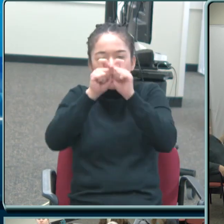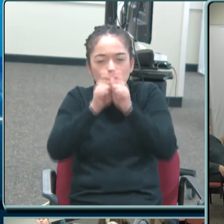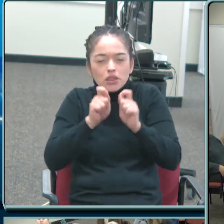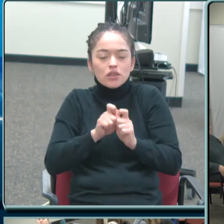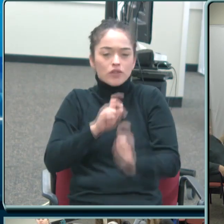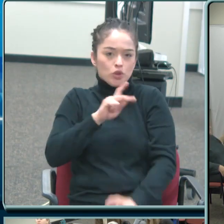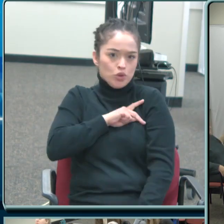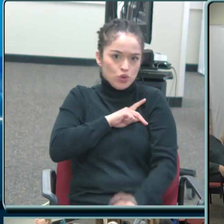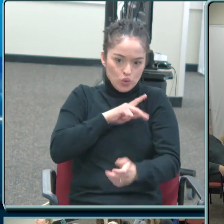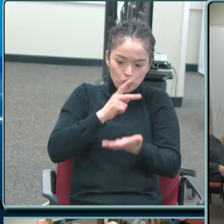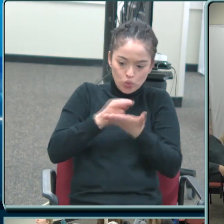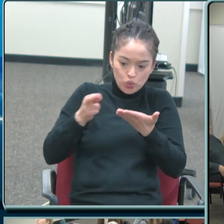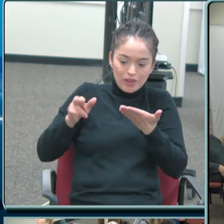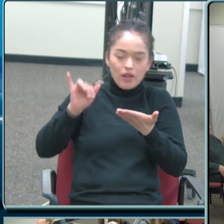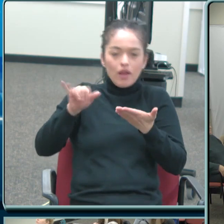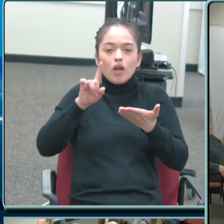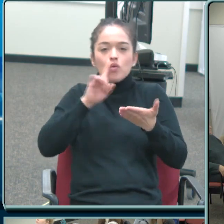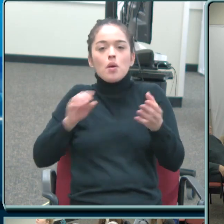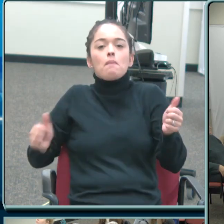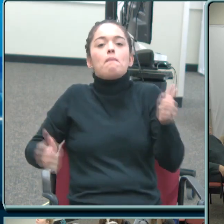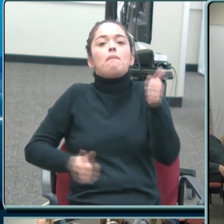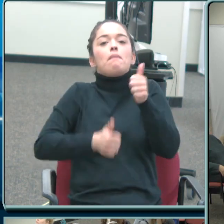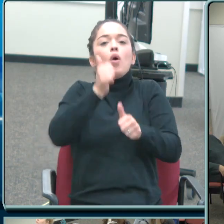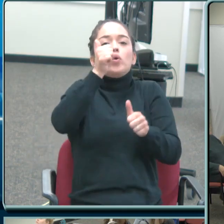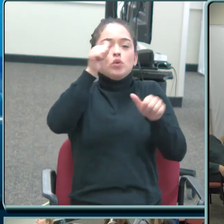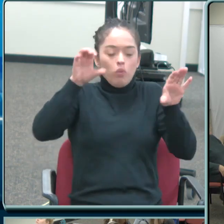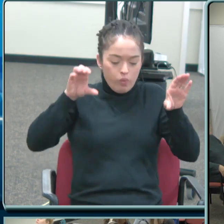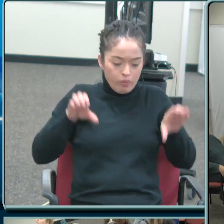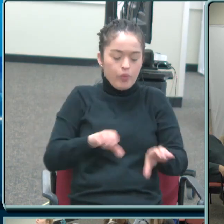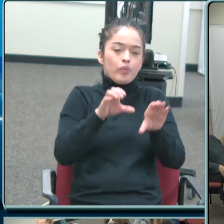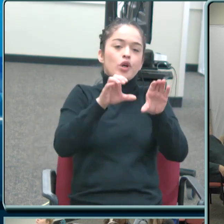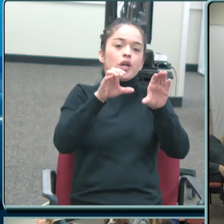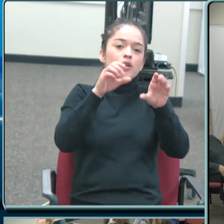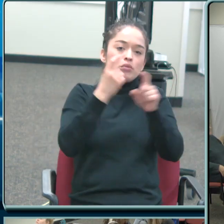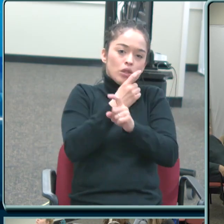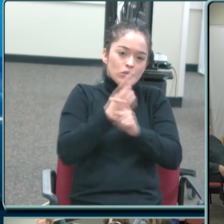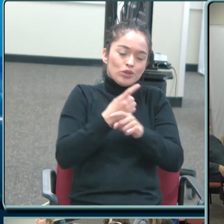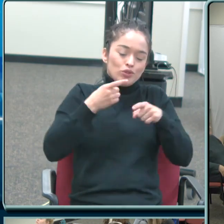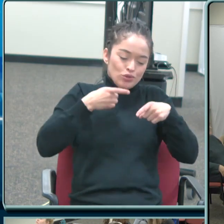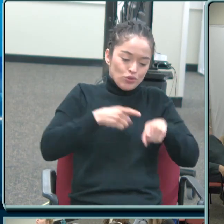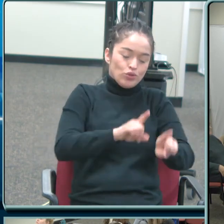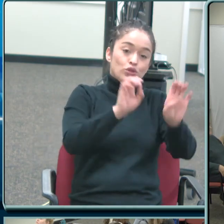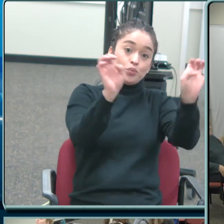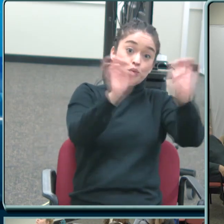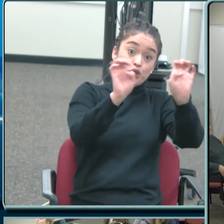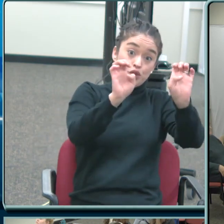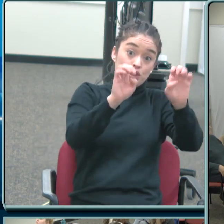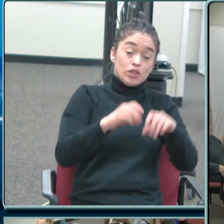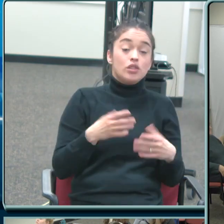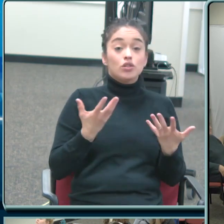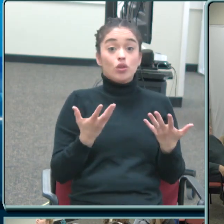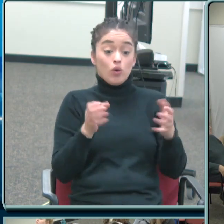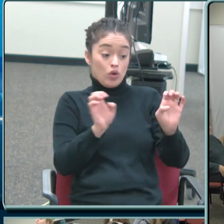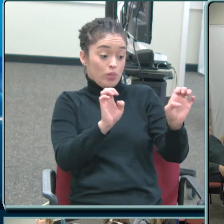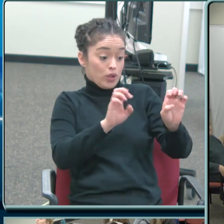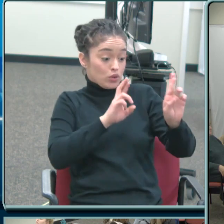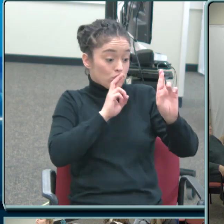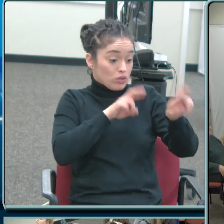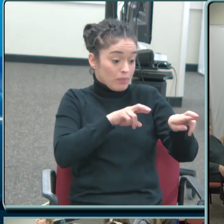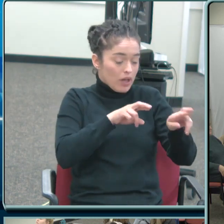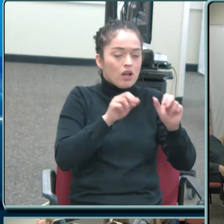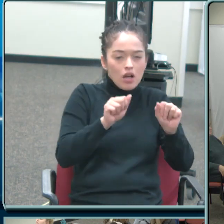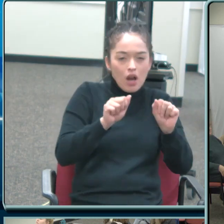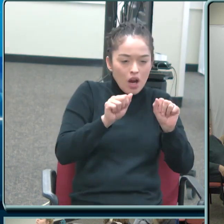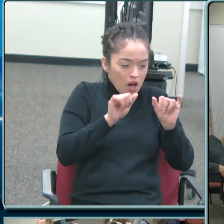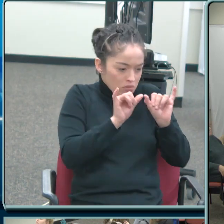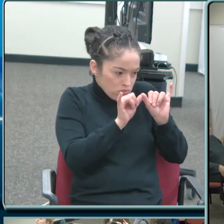personnel, resources that would be appropriate for activation during an emergency response. So emergency responses are